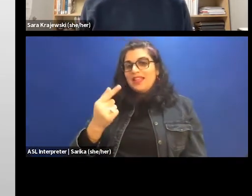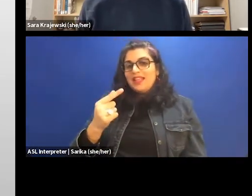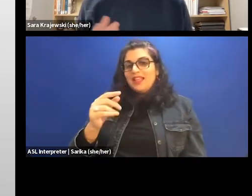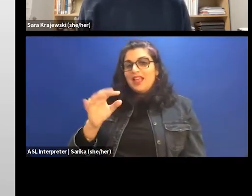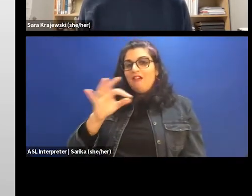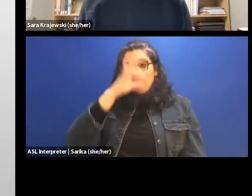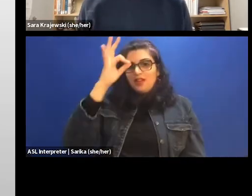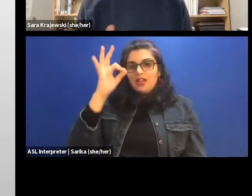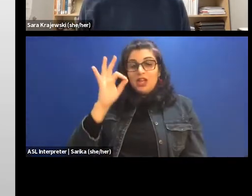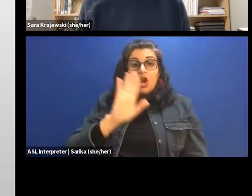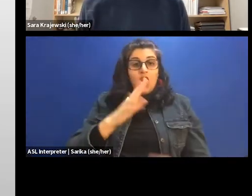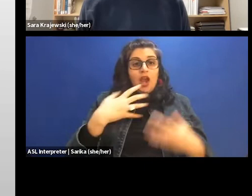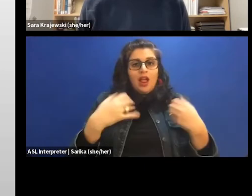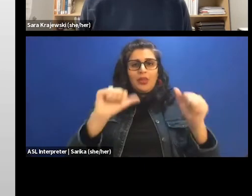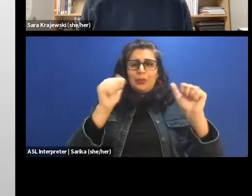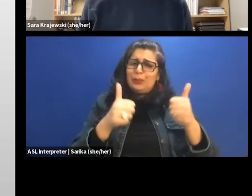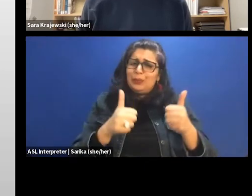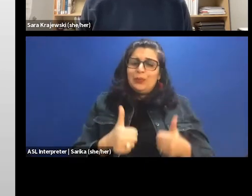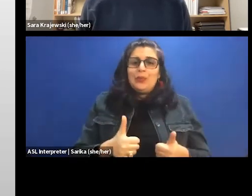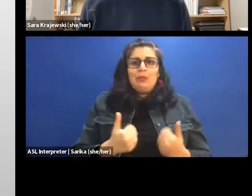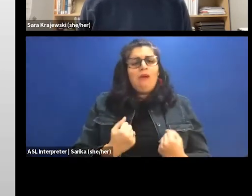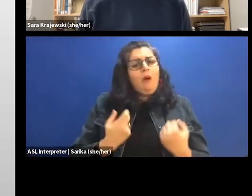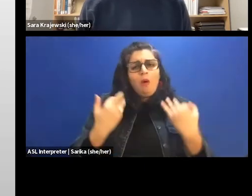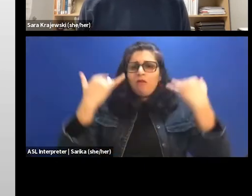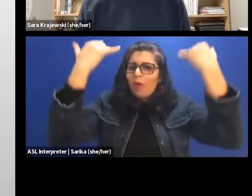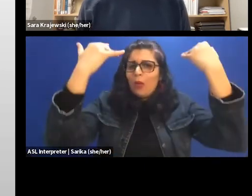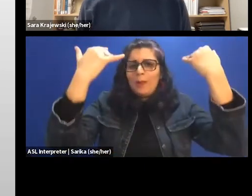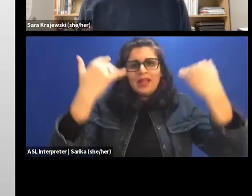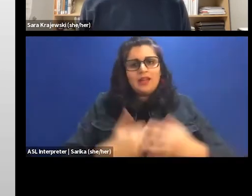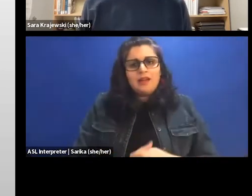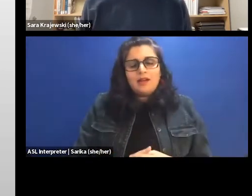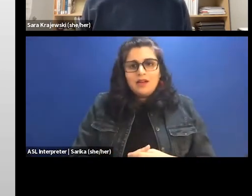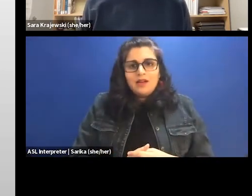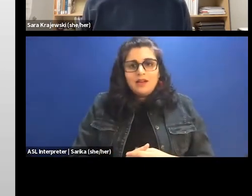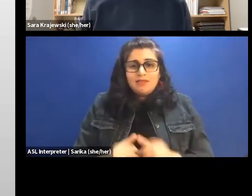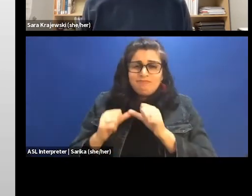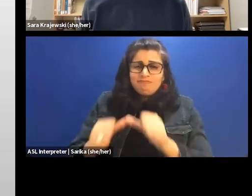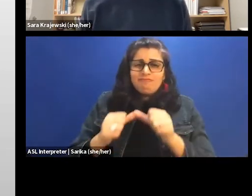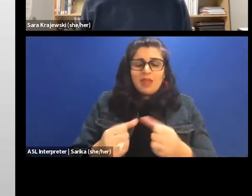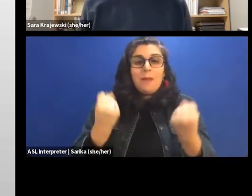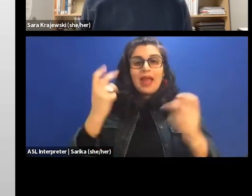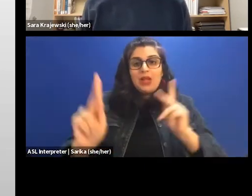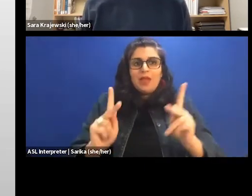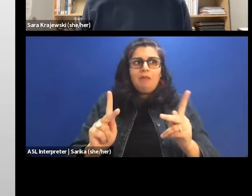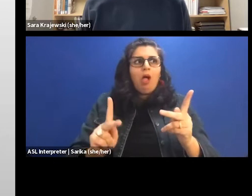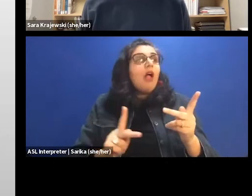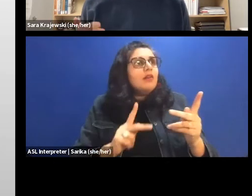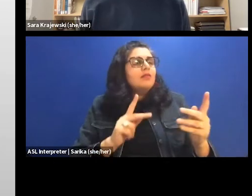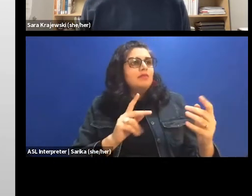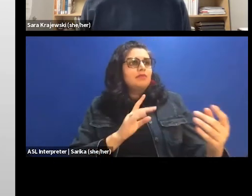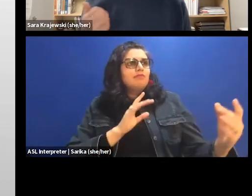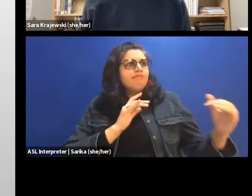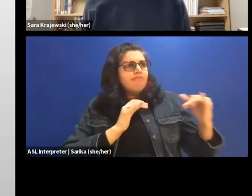health was a constant and at times overwhelming strain. Many people identify so strongly with her